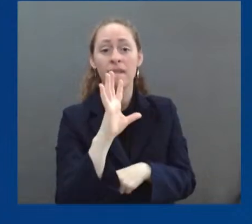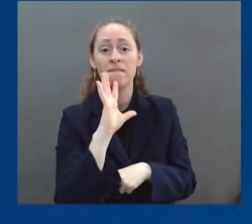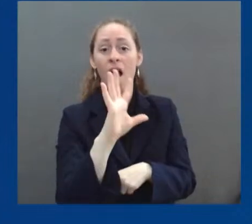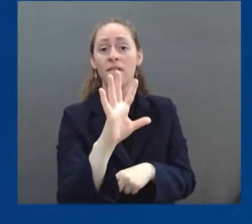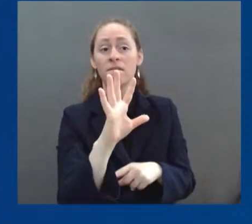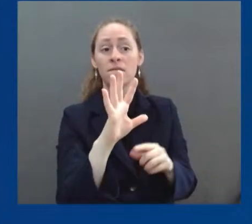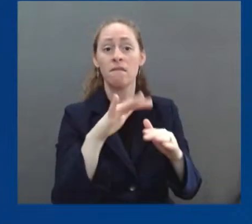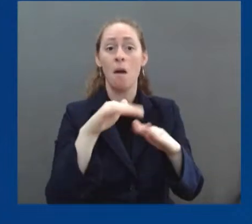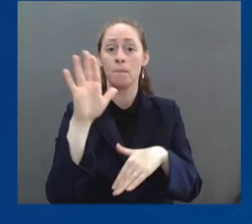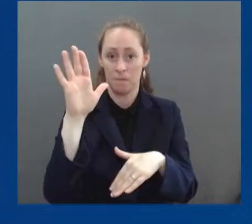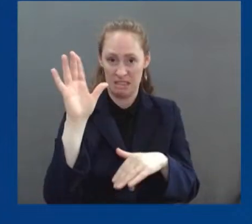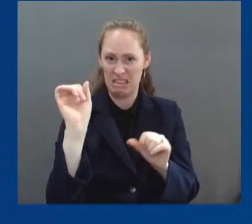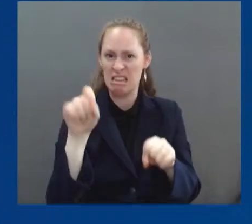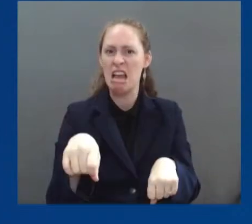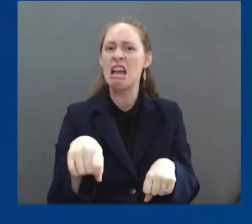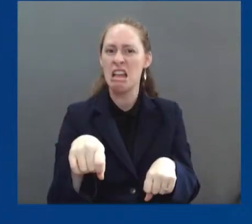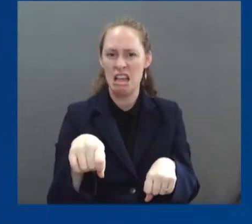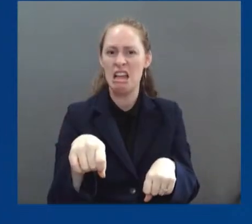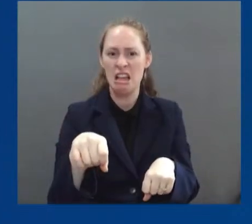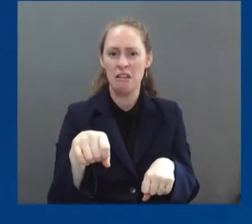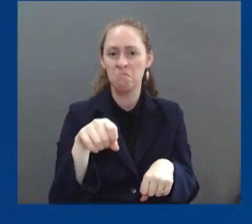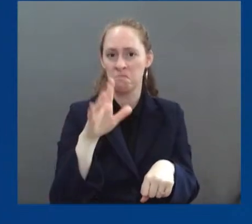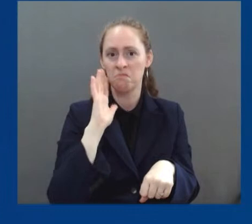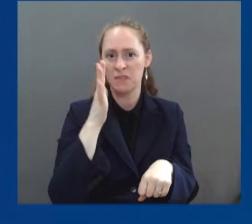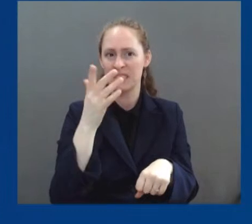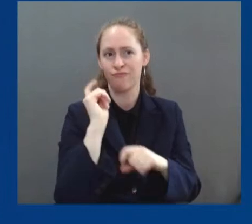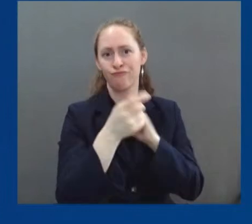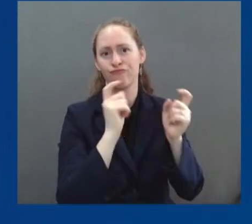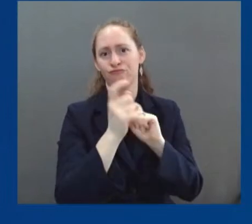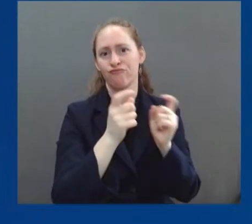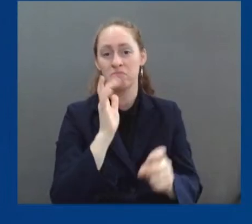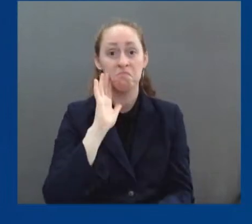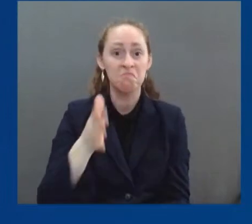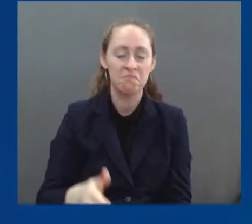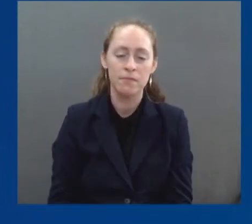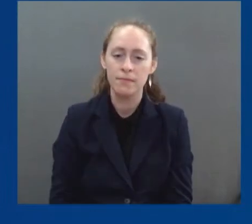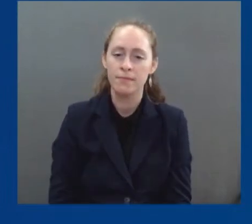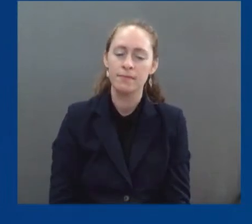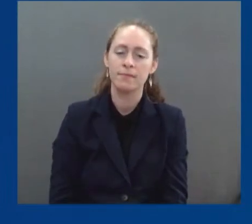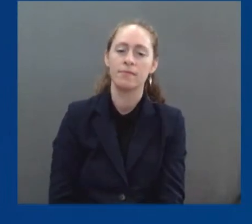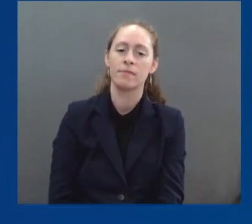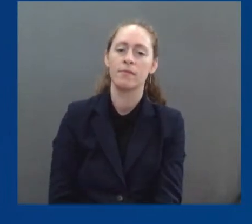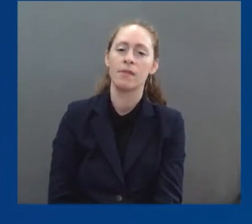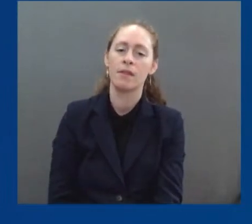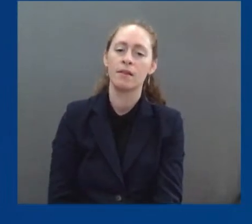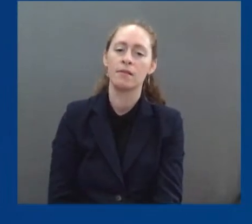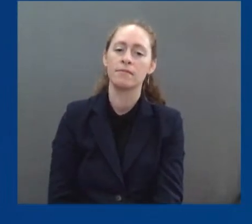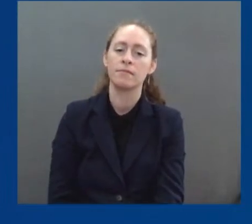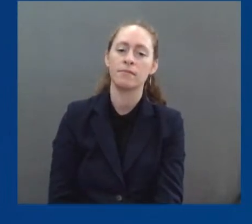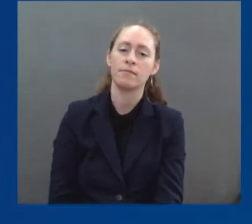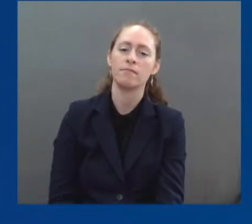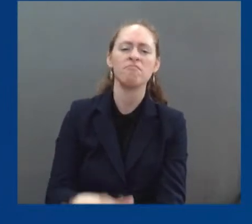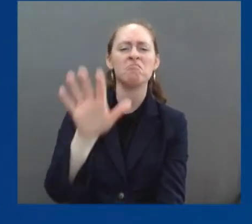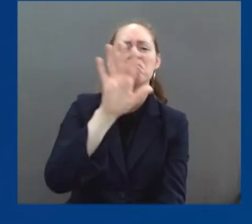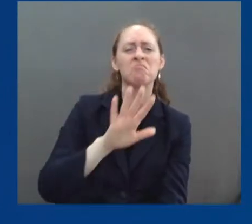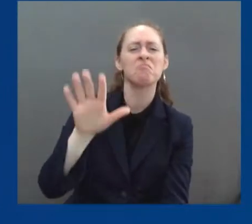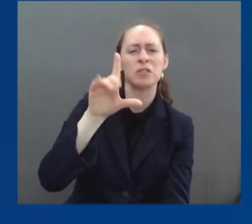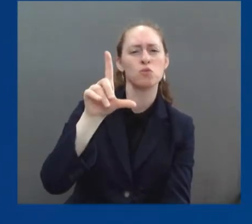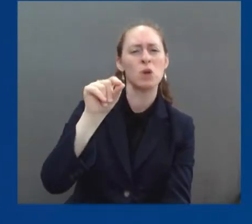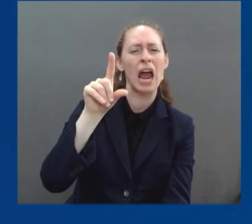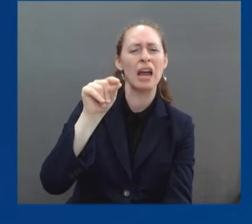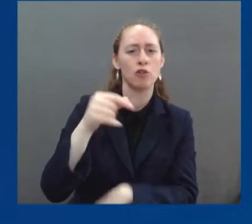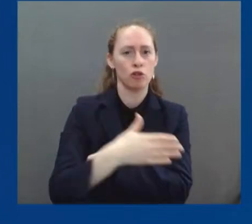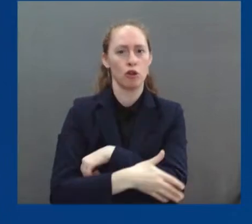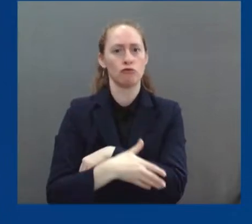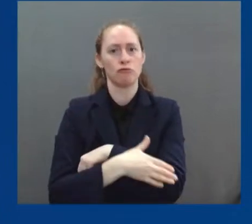mentioned, 20 countries have already asked, including Pakistan and Vietnam, have made requests to vaccinate their children. They get vaccines to